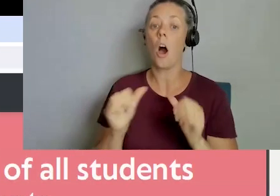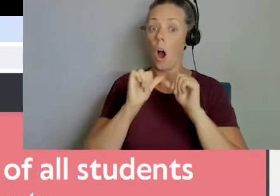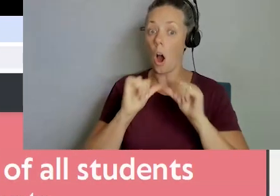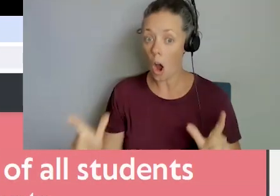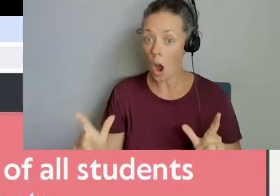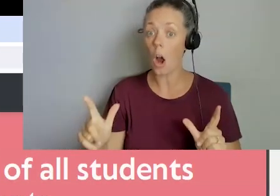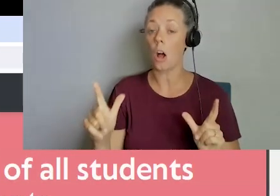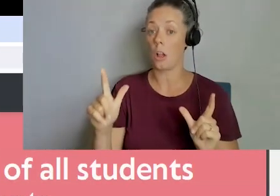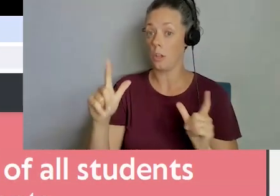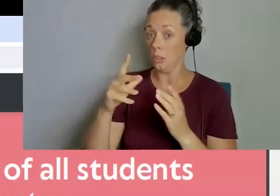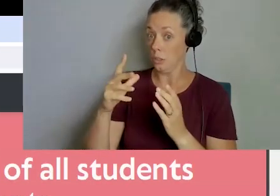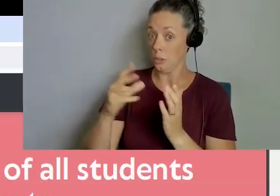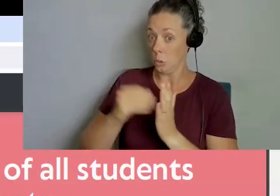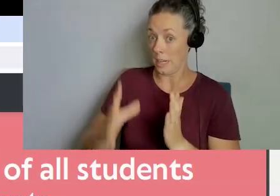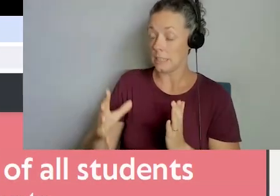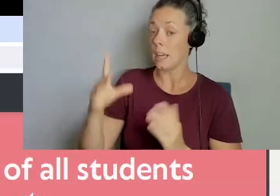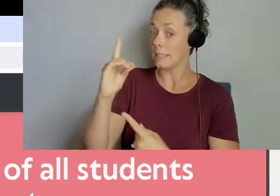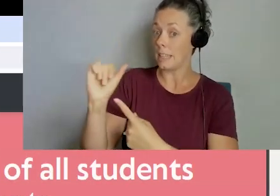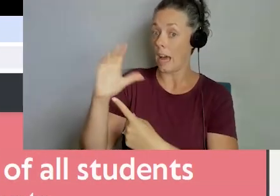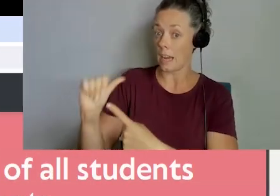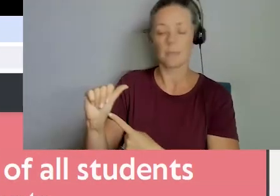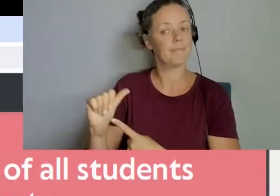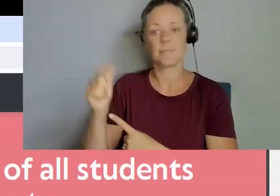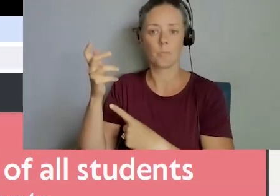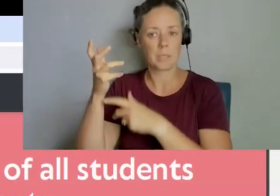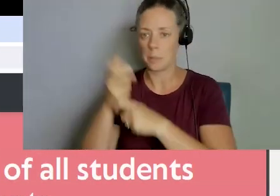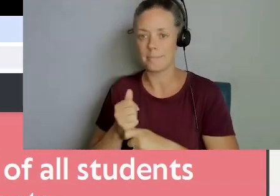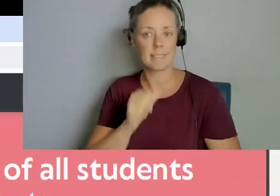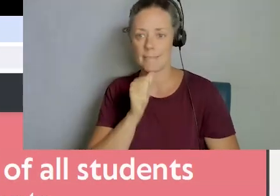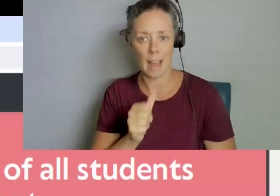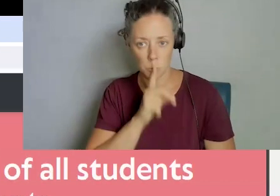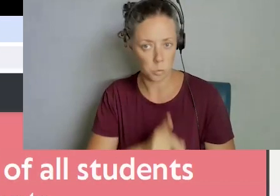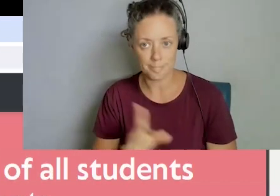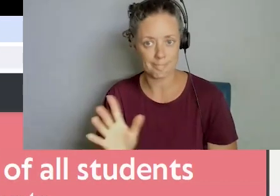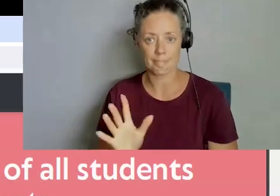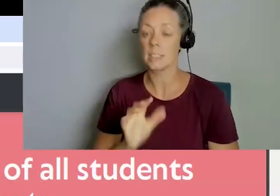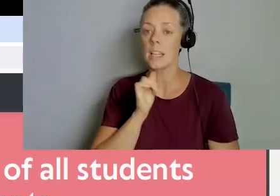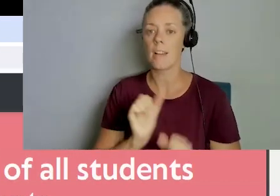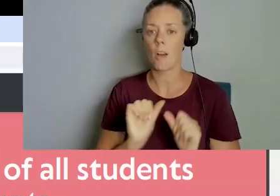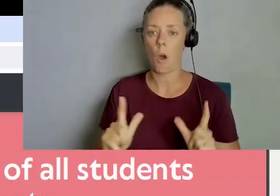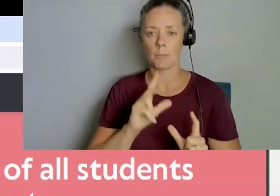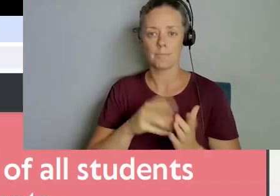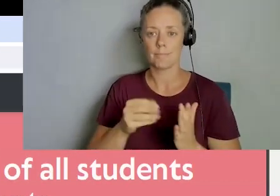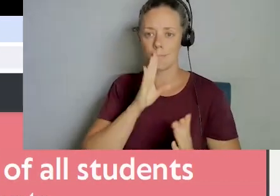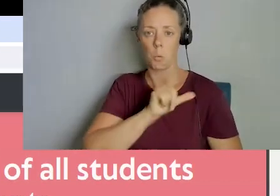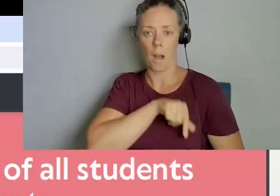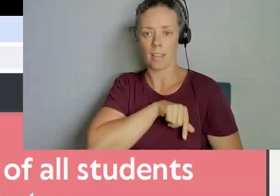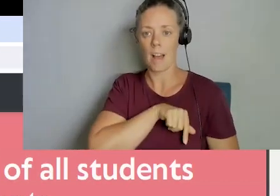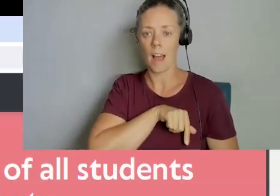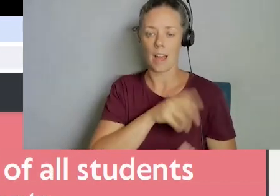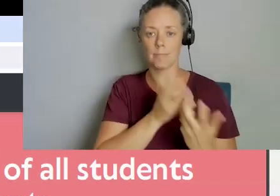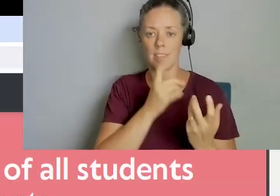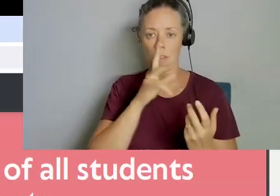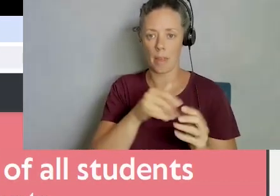Unfortunately, no, not all students are DACA recipients. Not all students qualify for DACA, and I'll explain a